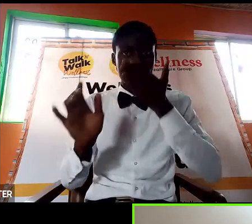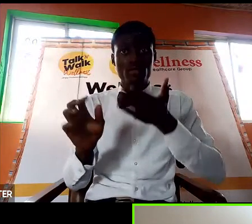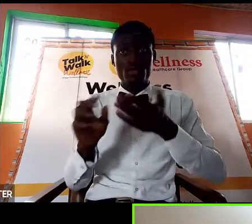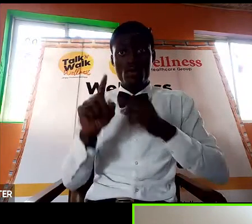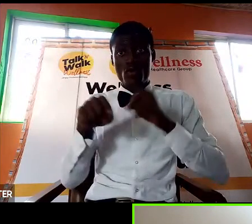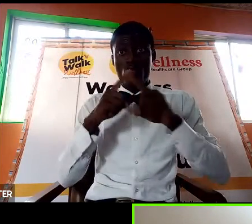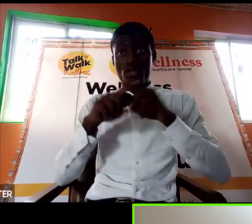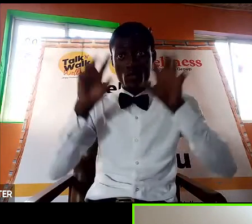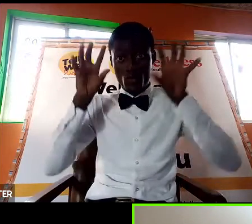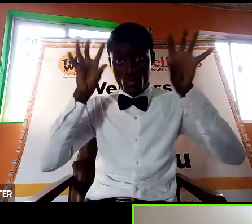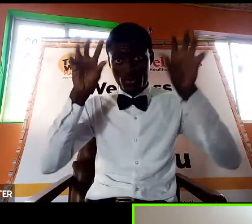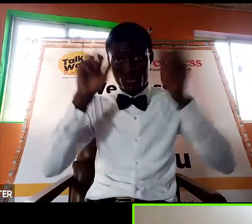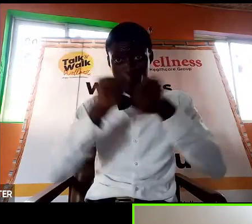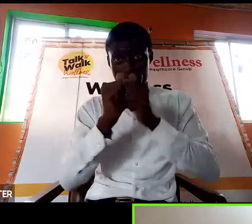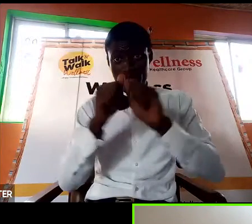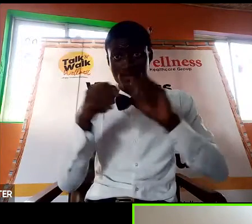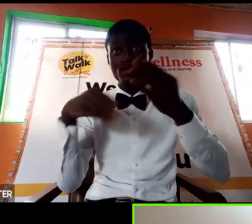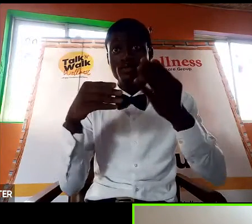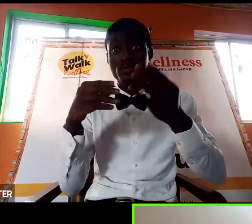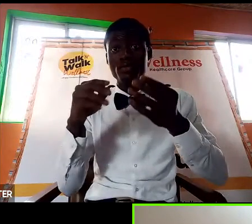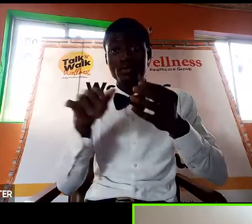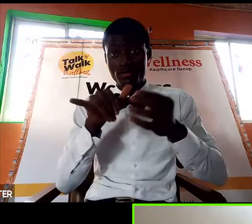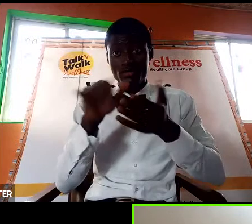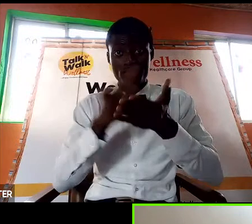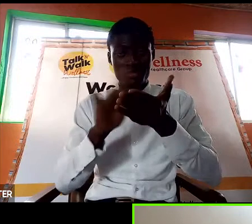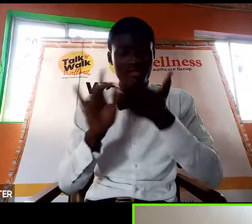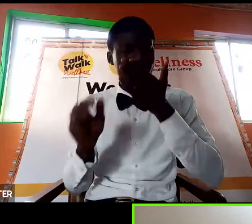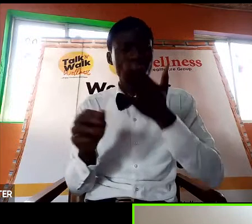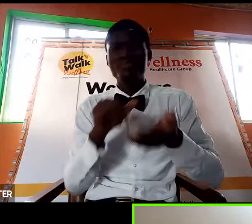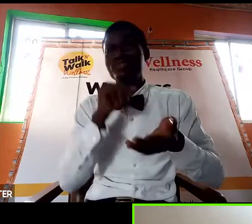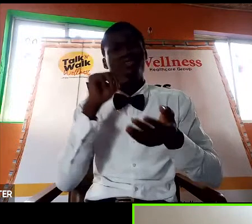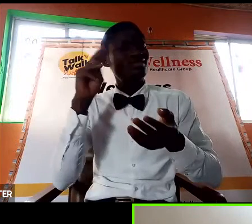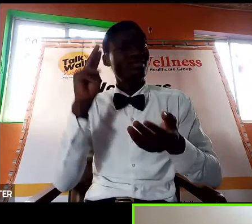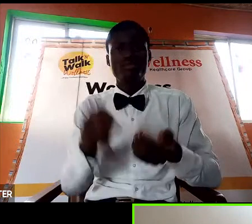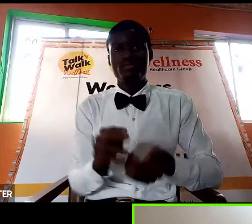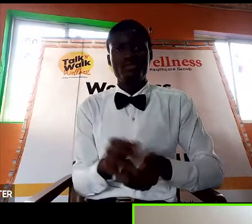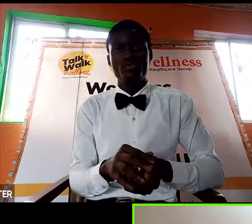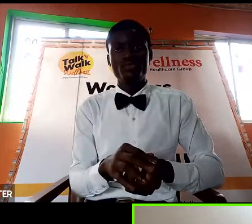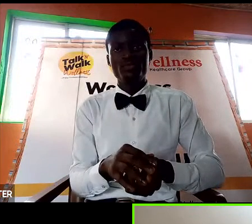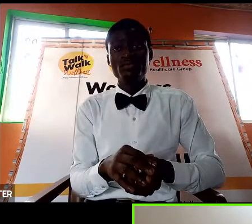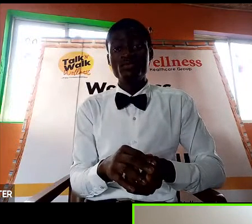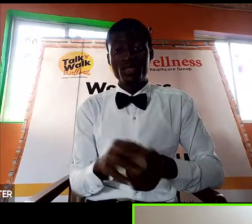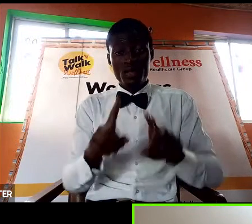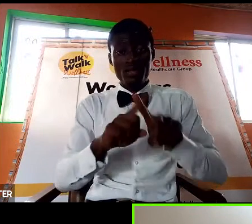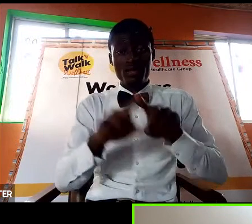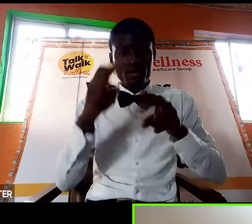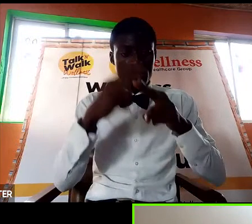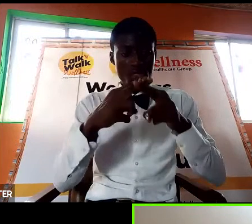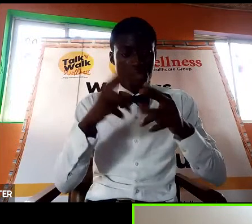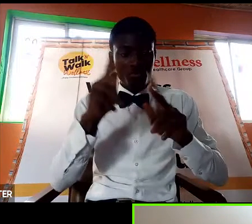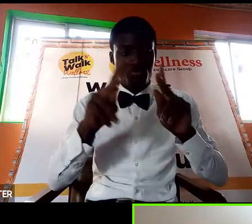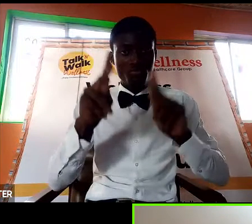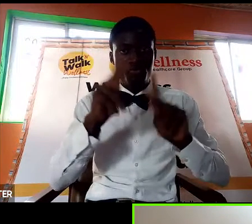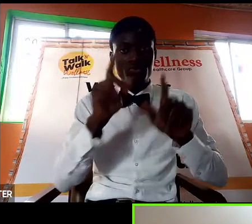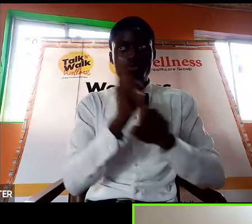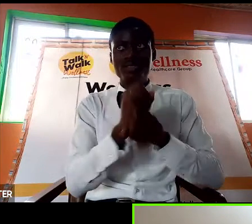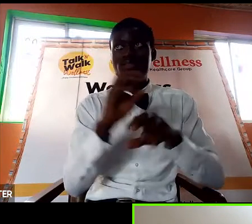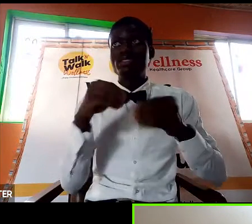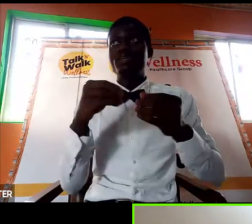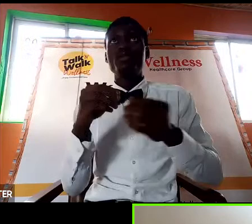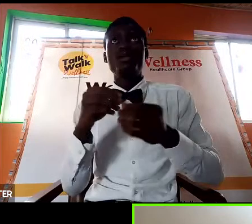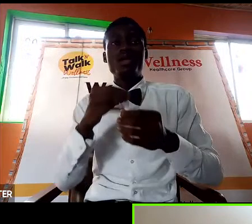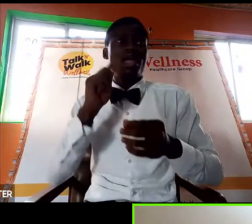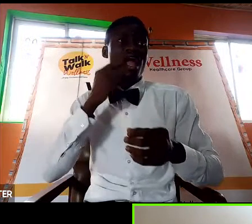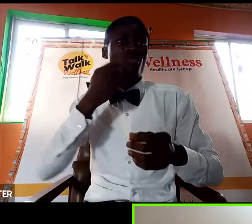this I don't know, there are different names, and people are just drinking all sorts of stuff. I don't think those things are going to work if you don't take care